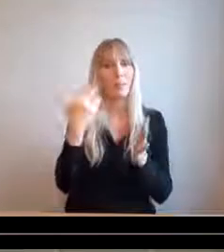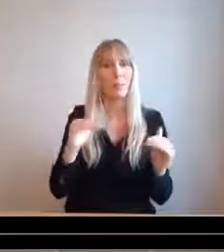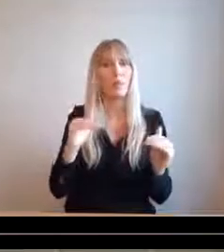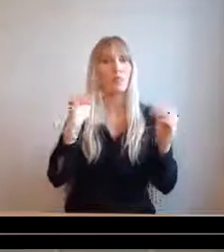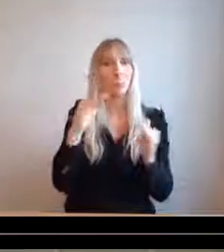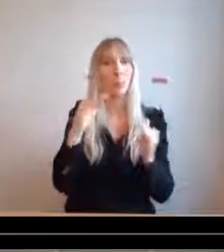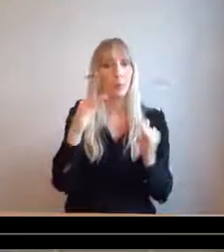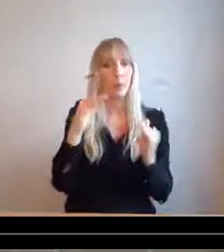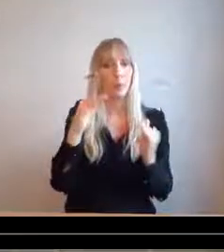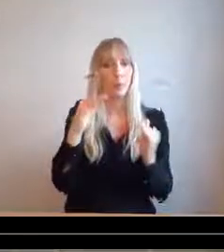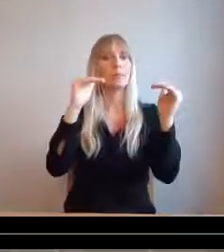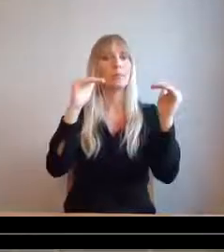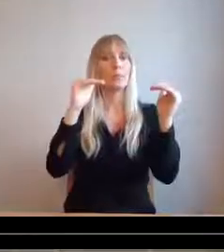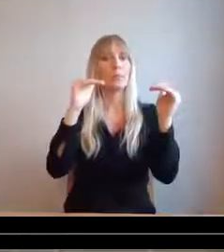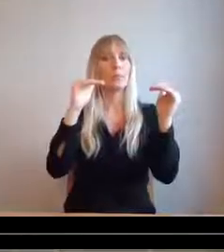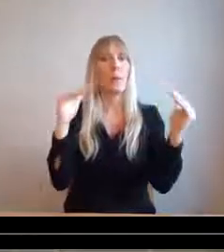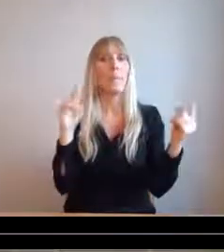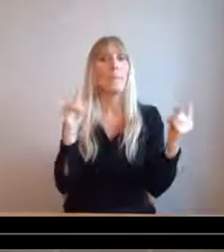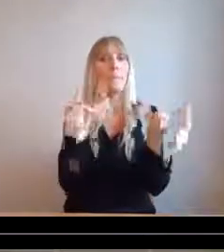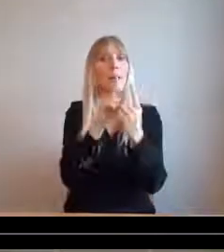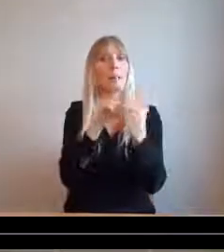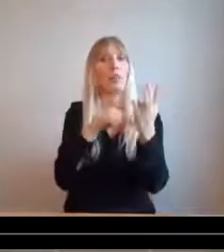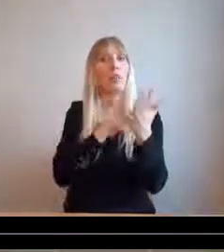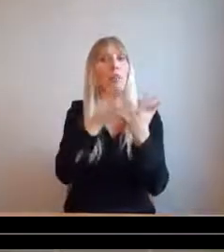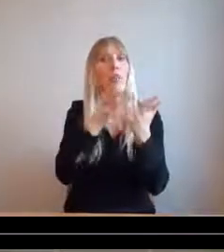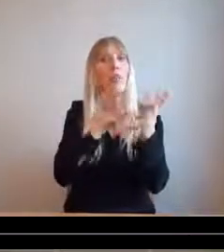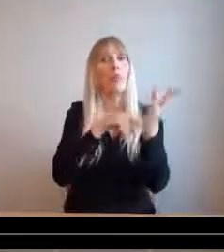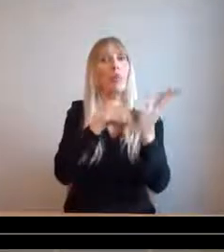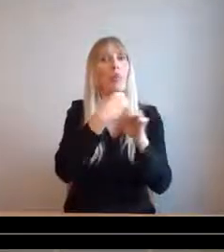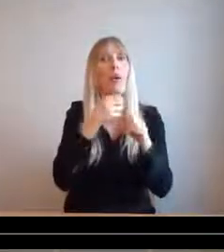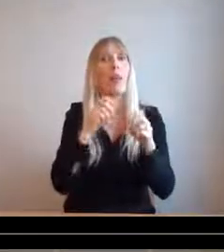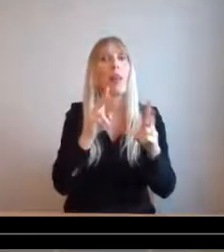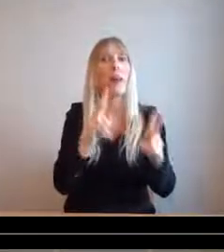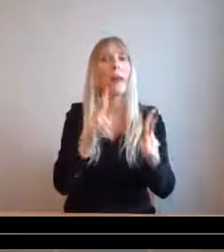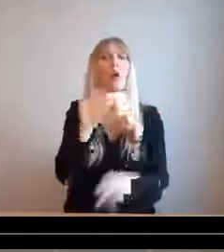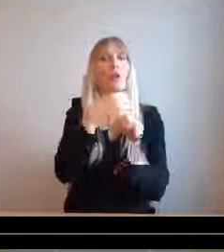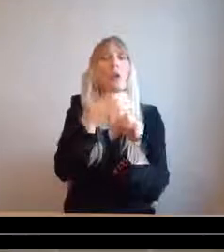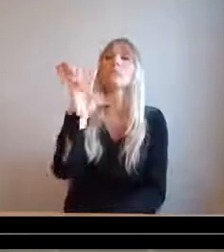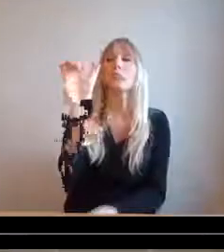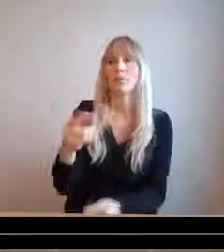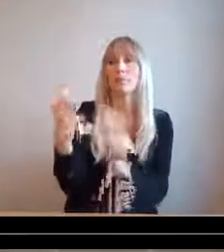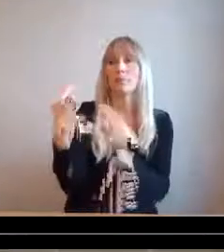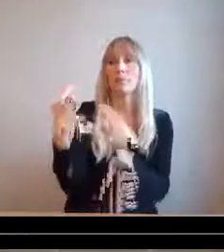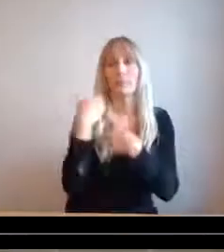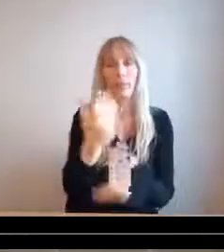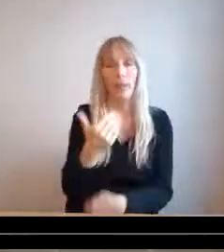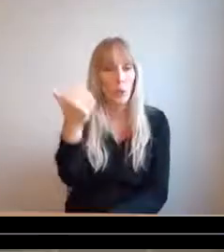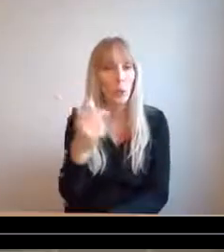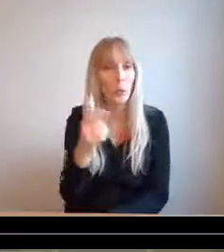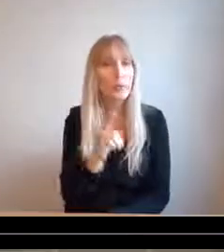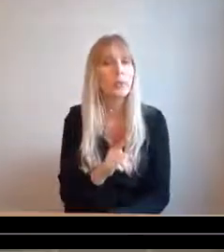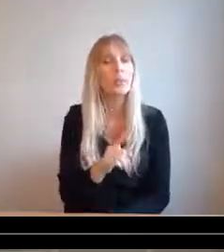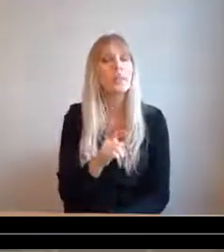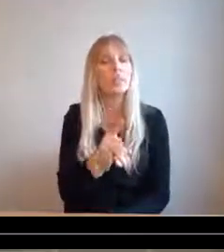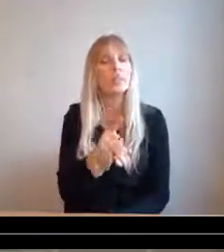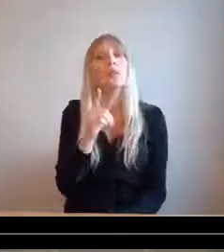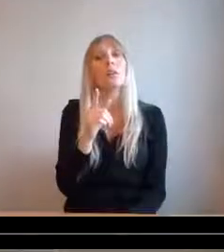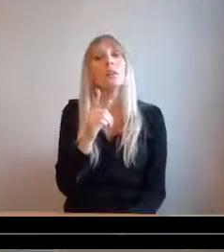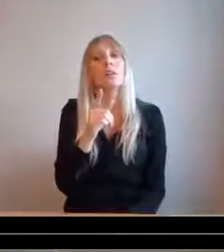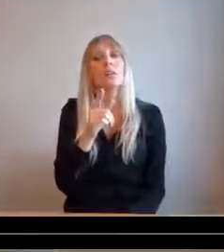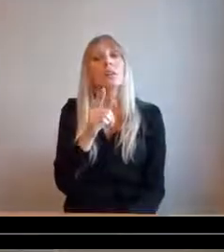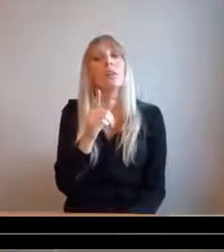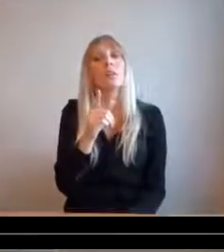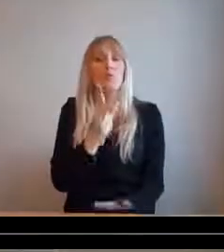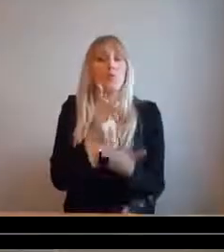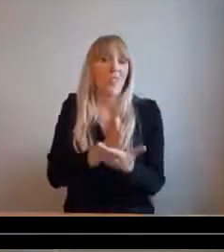where it crosses Thong Lane? Okay, yeah, sure, I'll take that. So it is